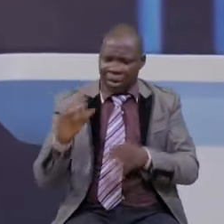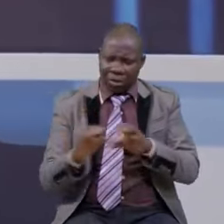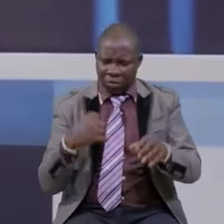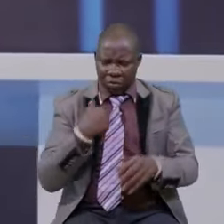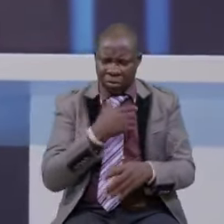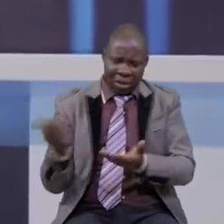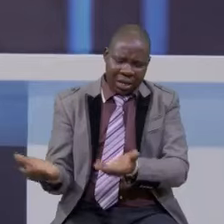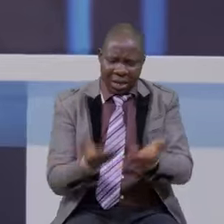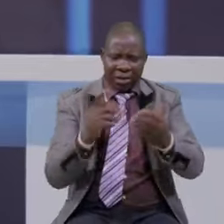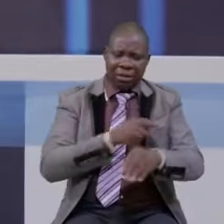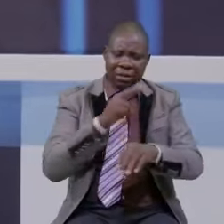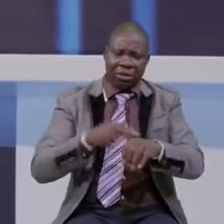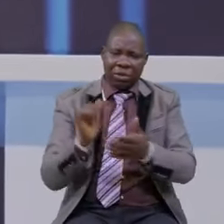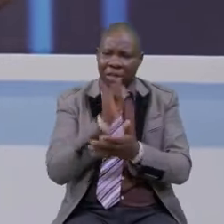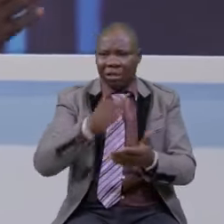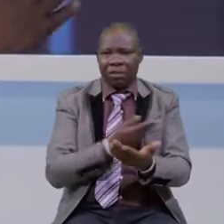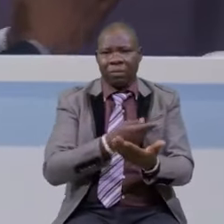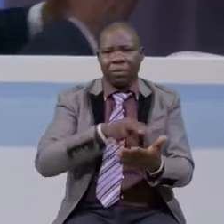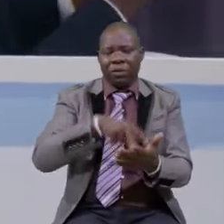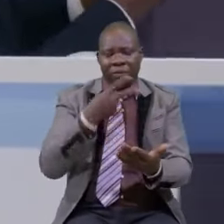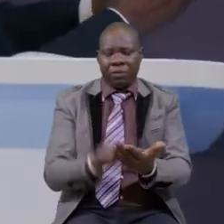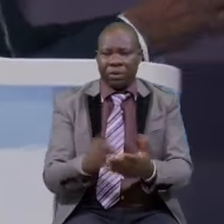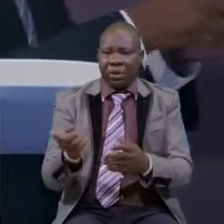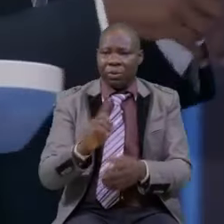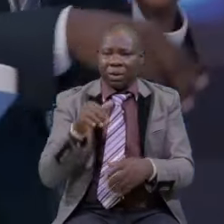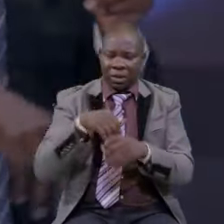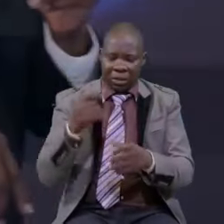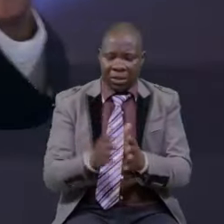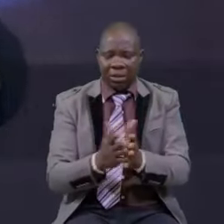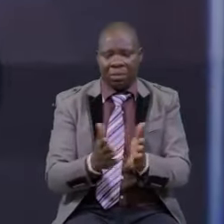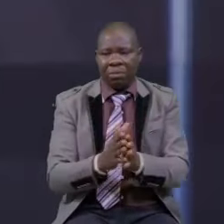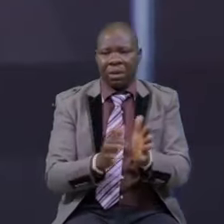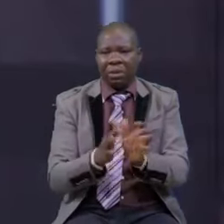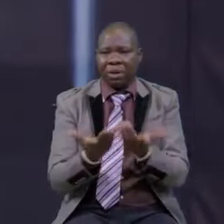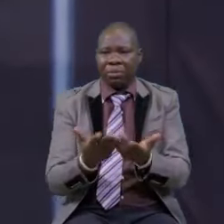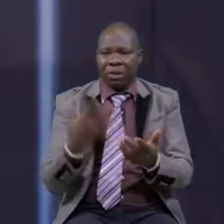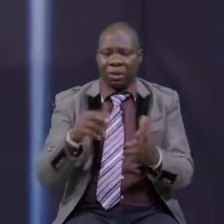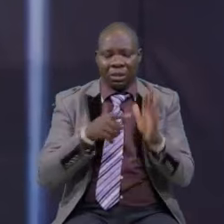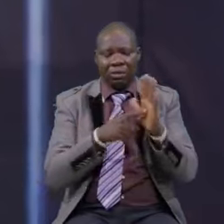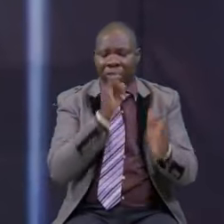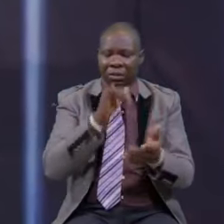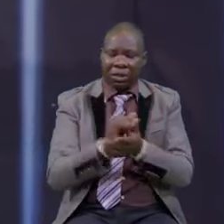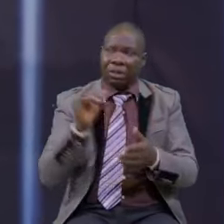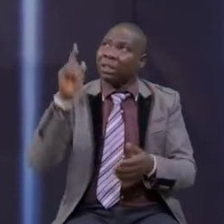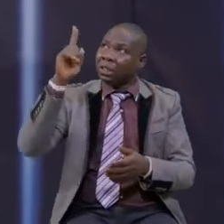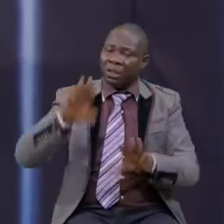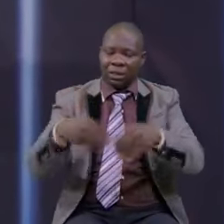When in a Bible here, the revelation is, he gives us the divine